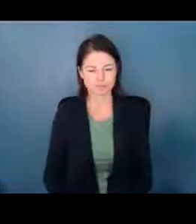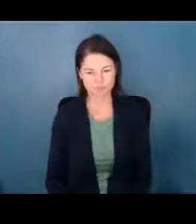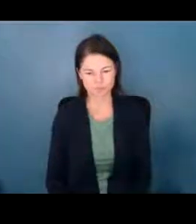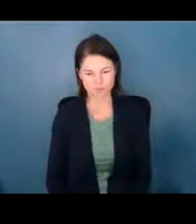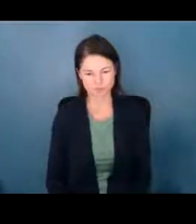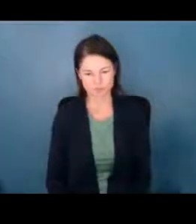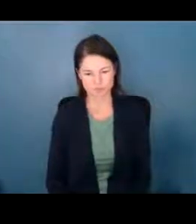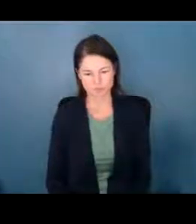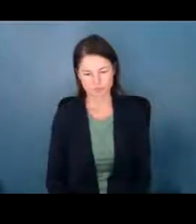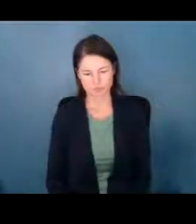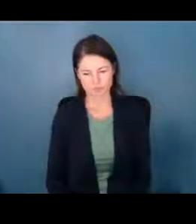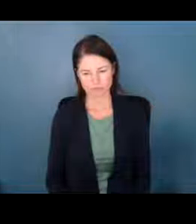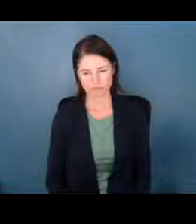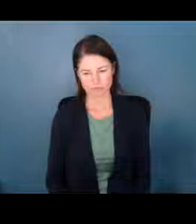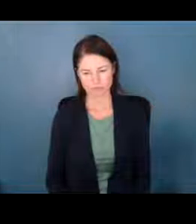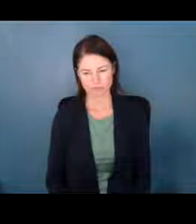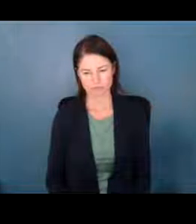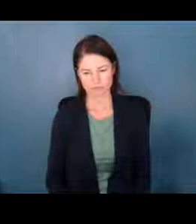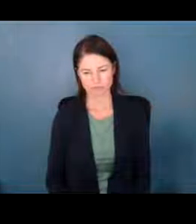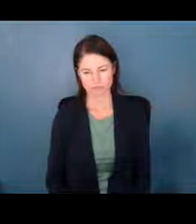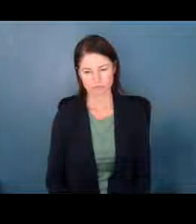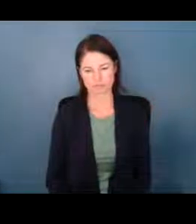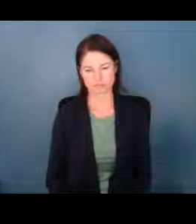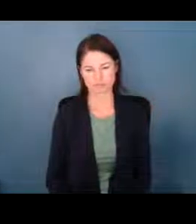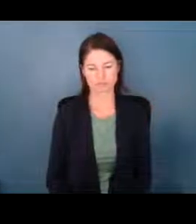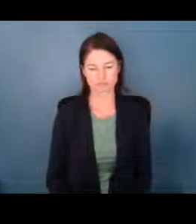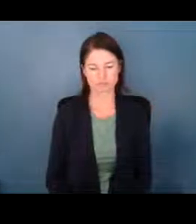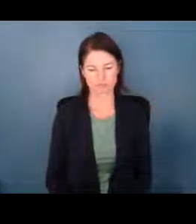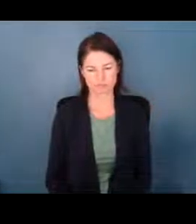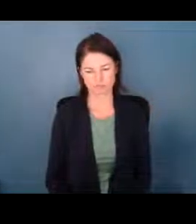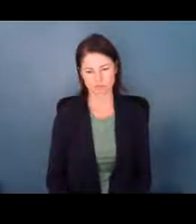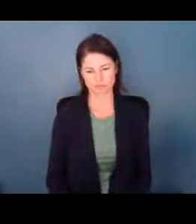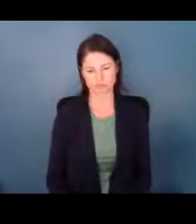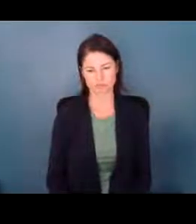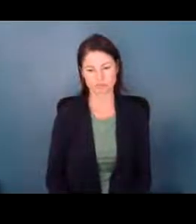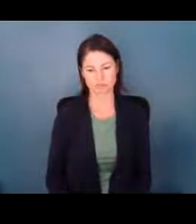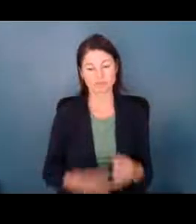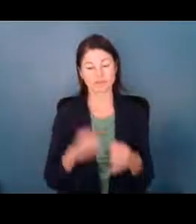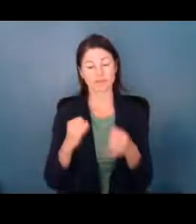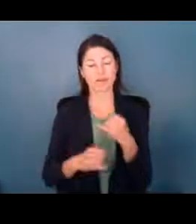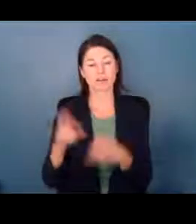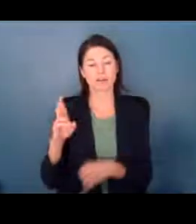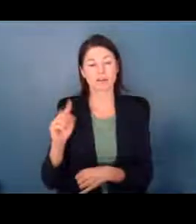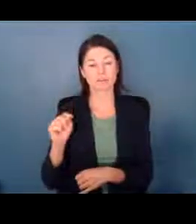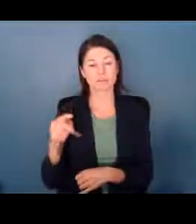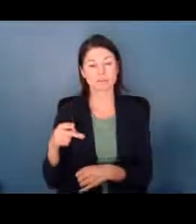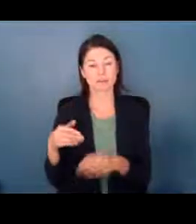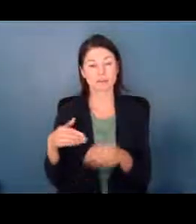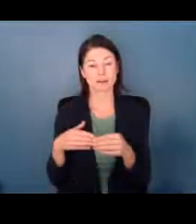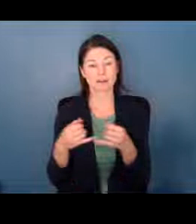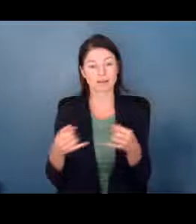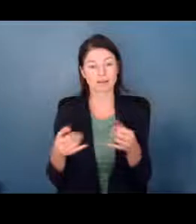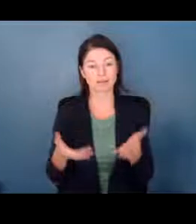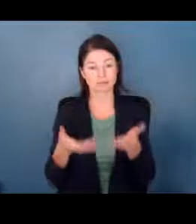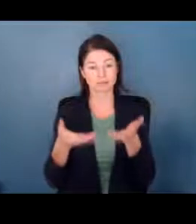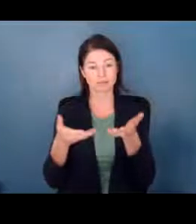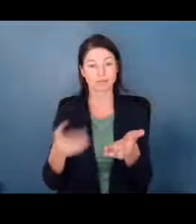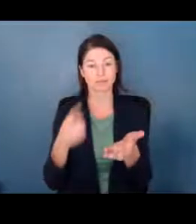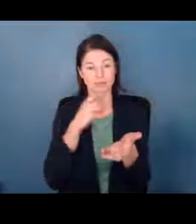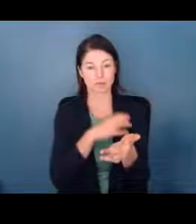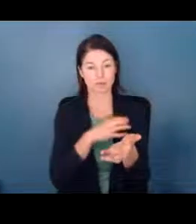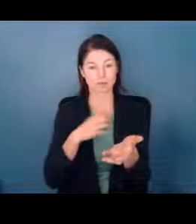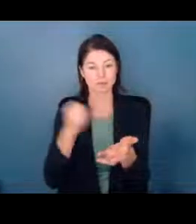anticipating to bring the final guidelines, or I should say the final RTP guidelines to the Commission for adoption in December